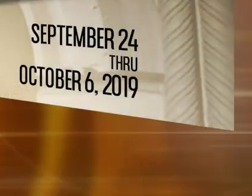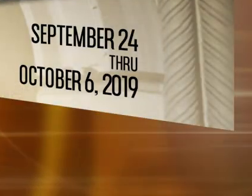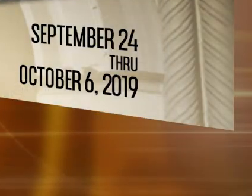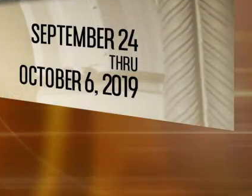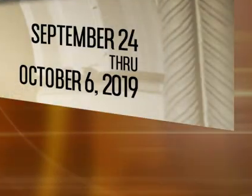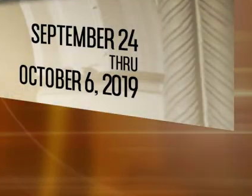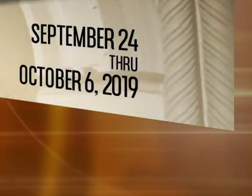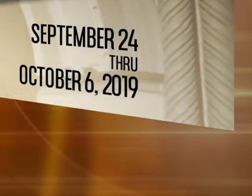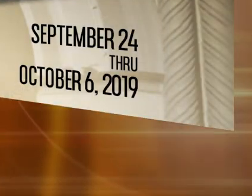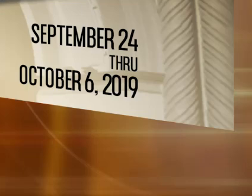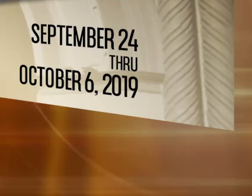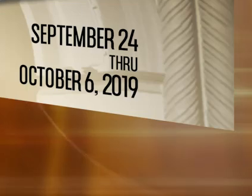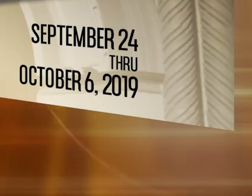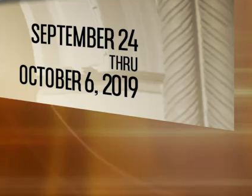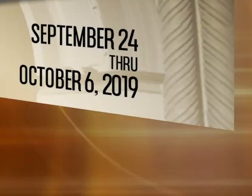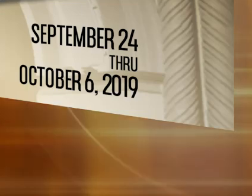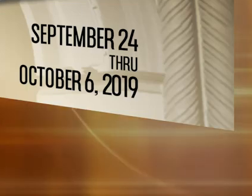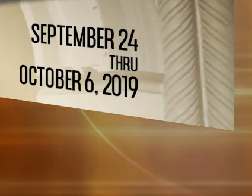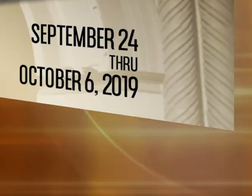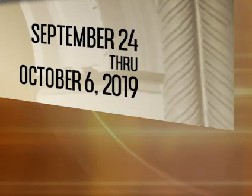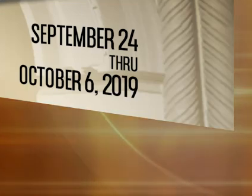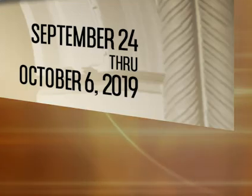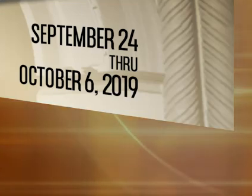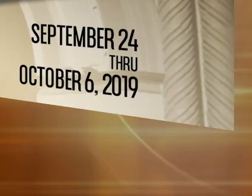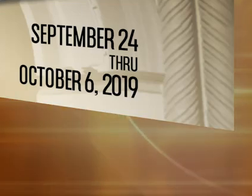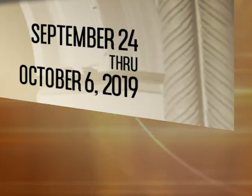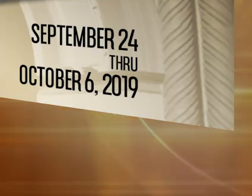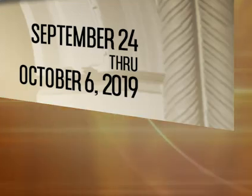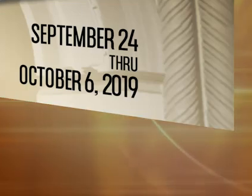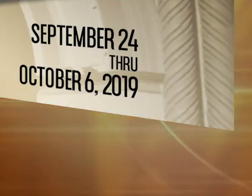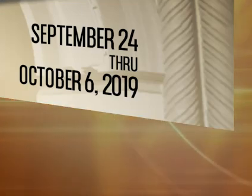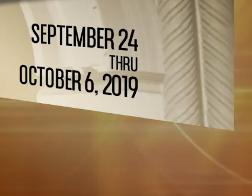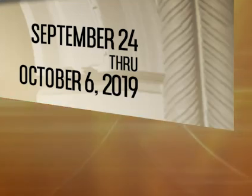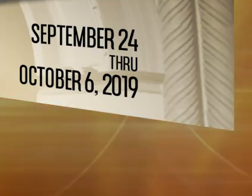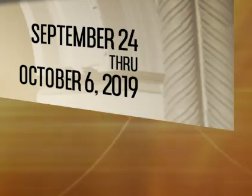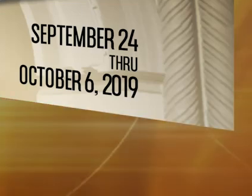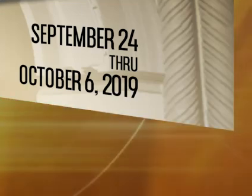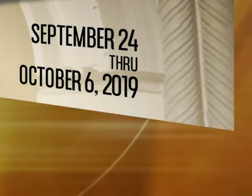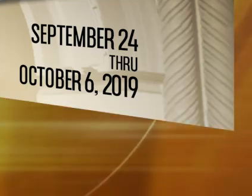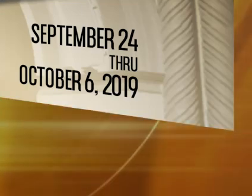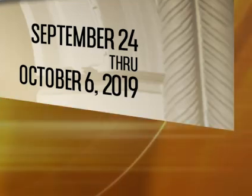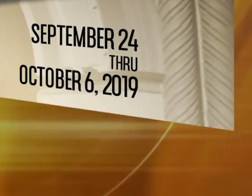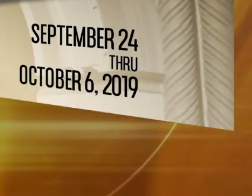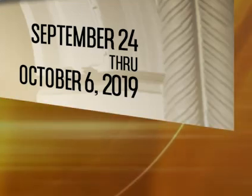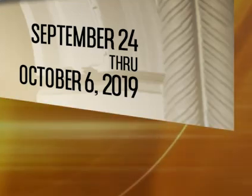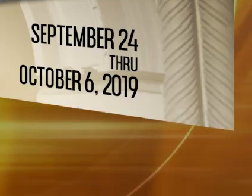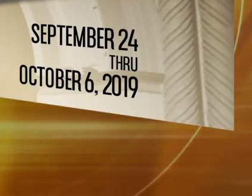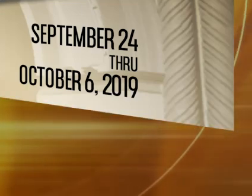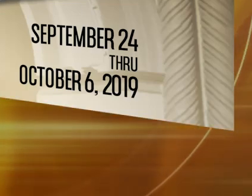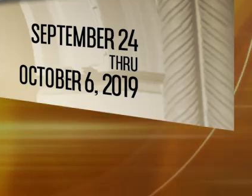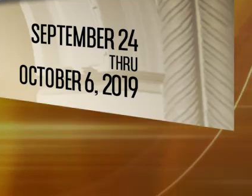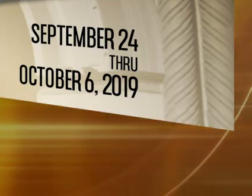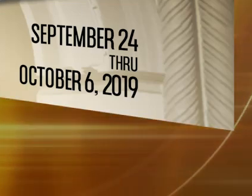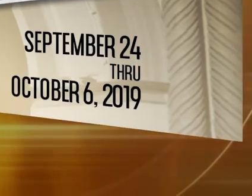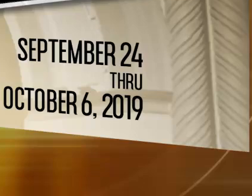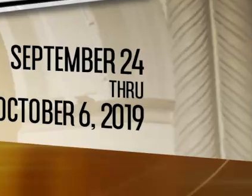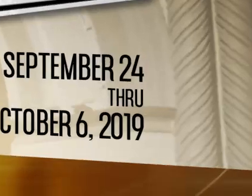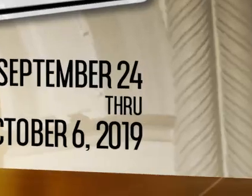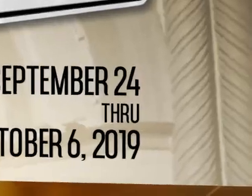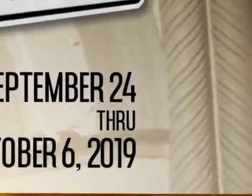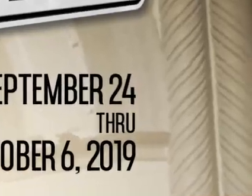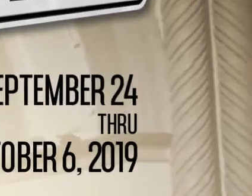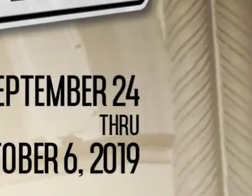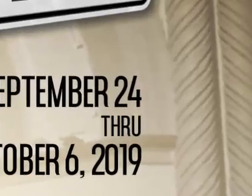And now, a performance from the Elliot Norton Award-nominated musical Sunset Boulevard at North Shore Music